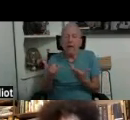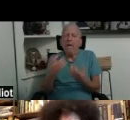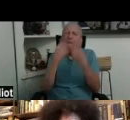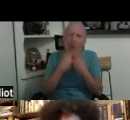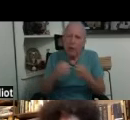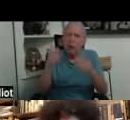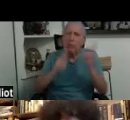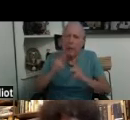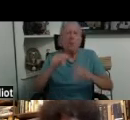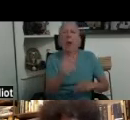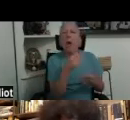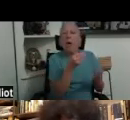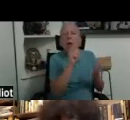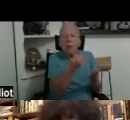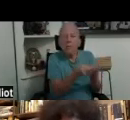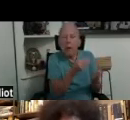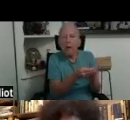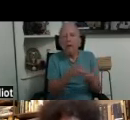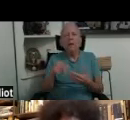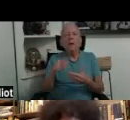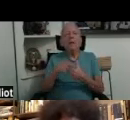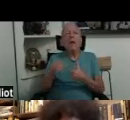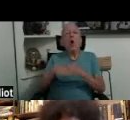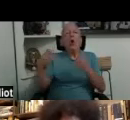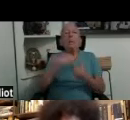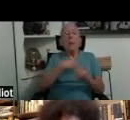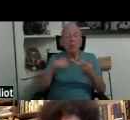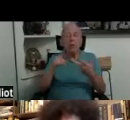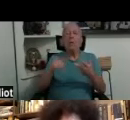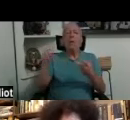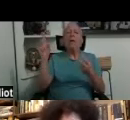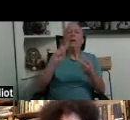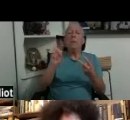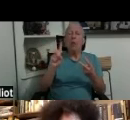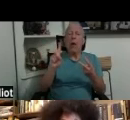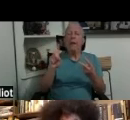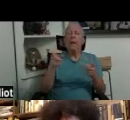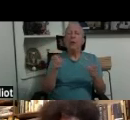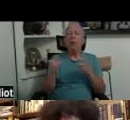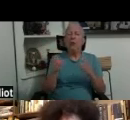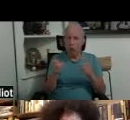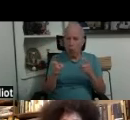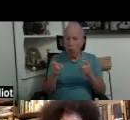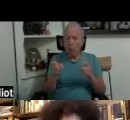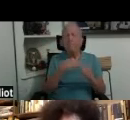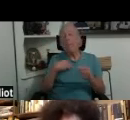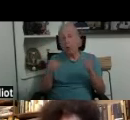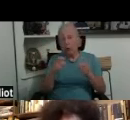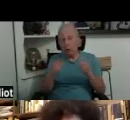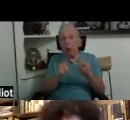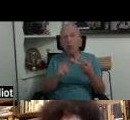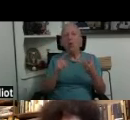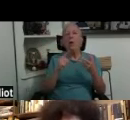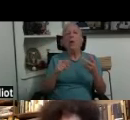are open and voluntary membership, democratic control, member control, member